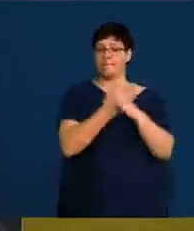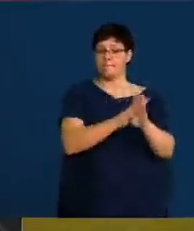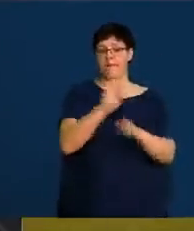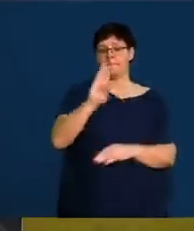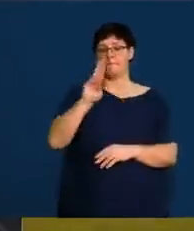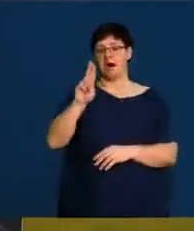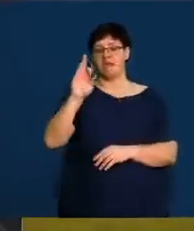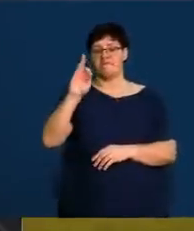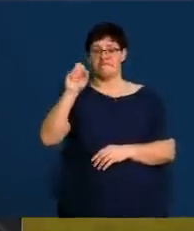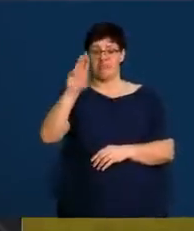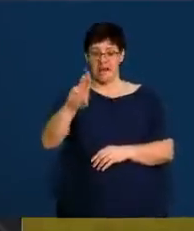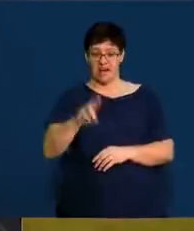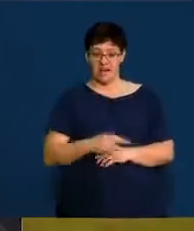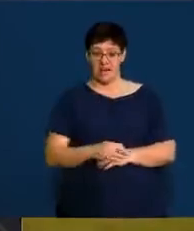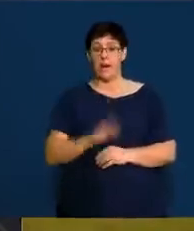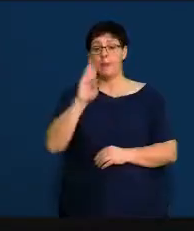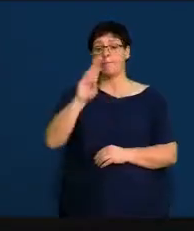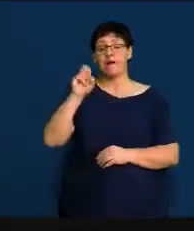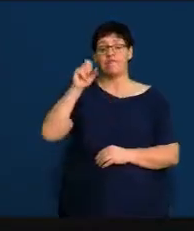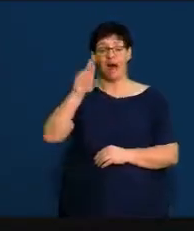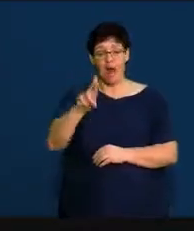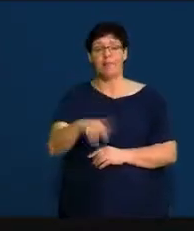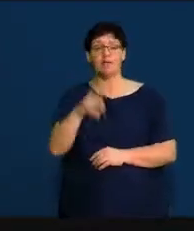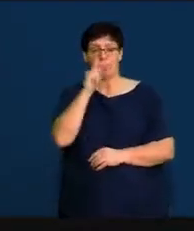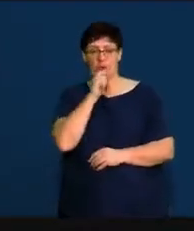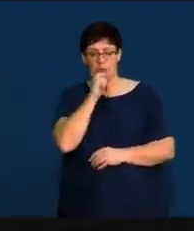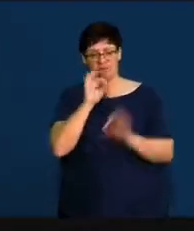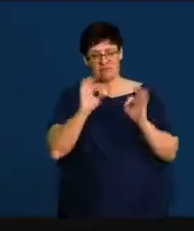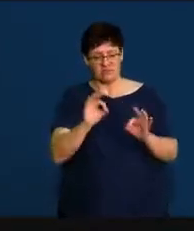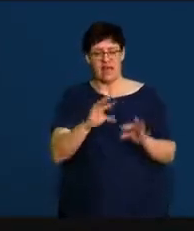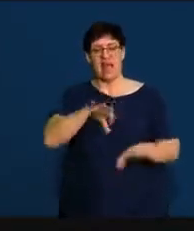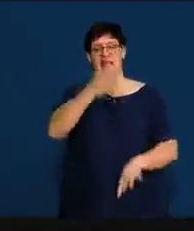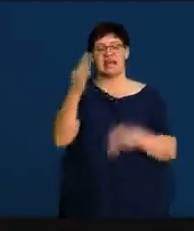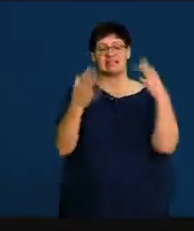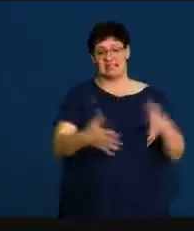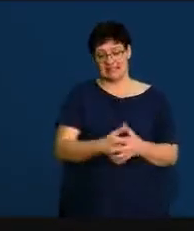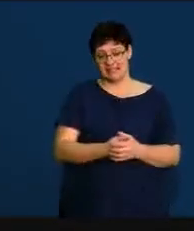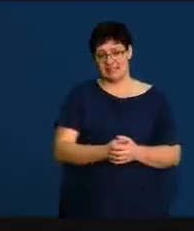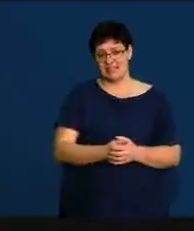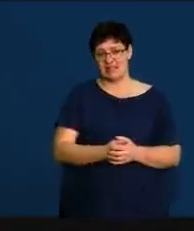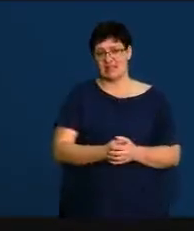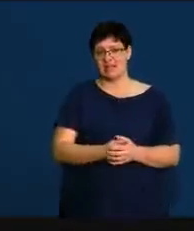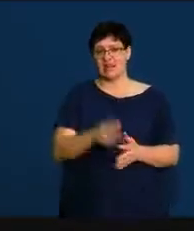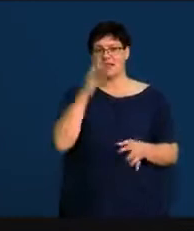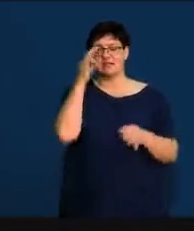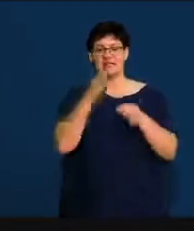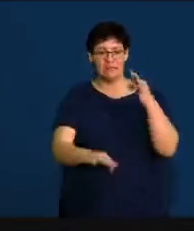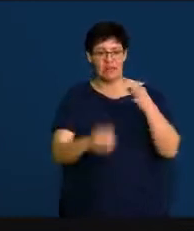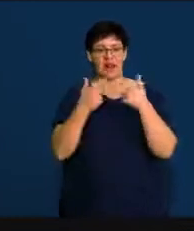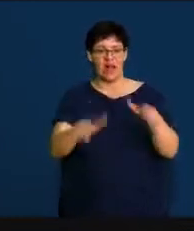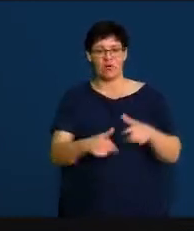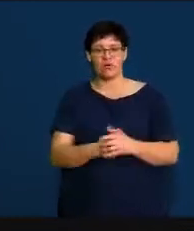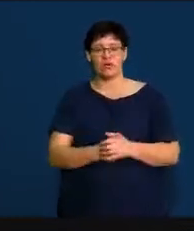buffer? A buffer is a useful proximity analysis. Let's make that into simple language.